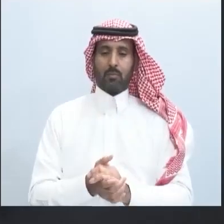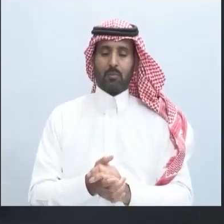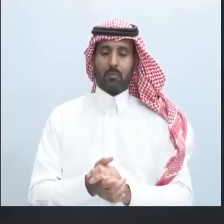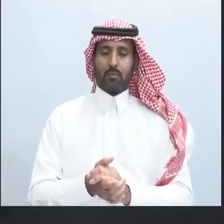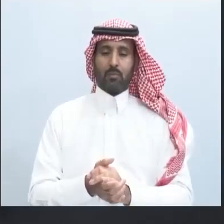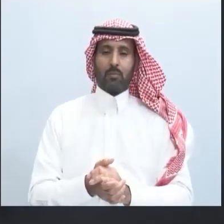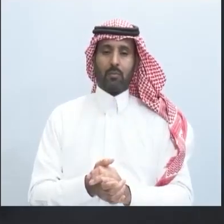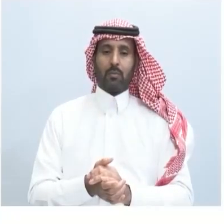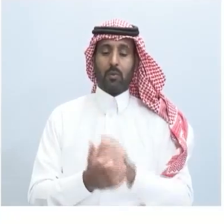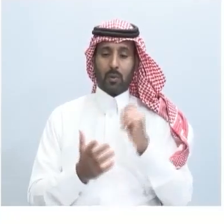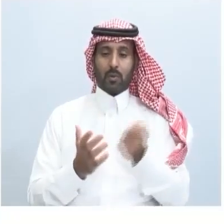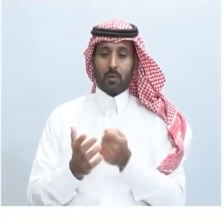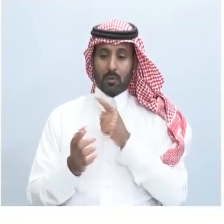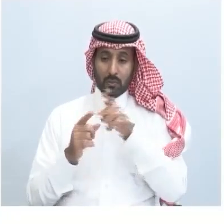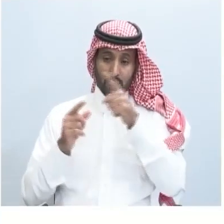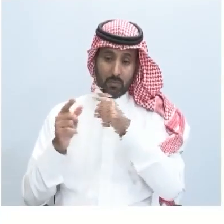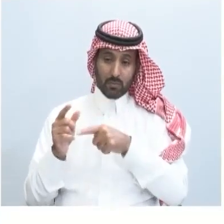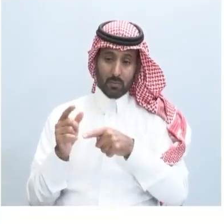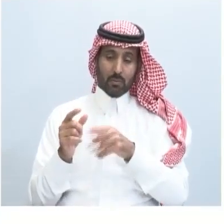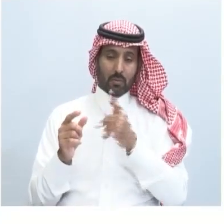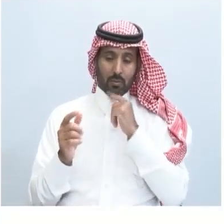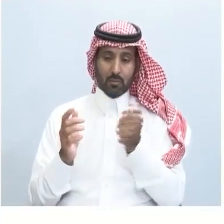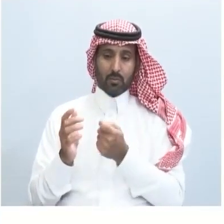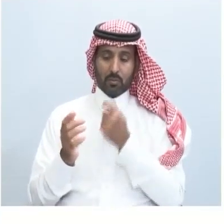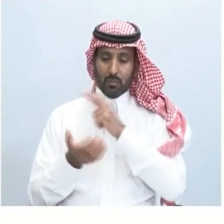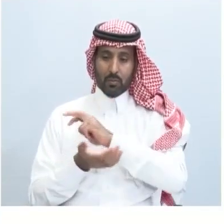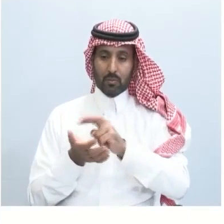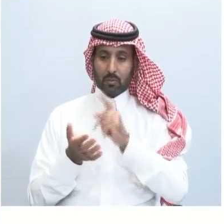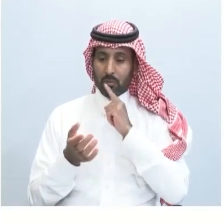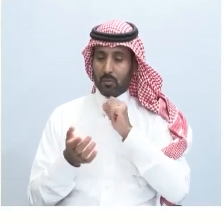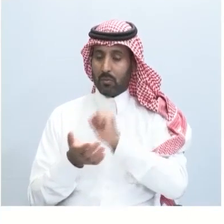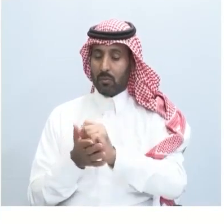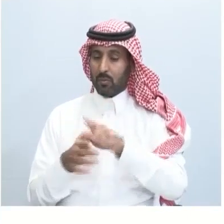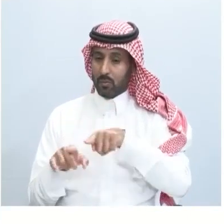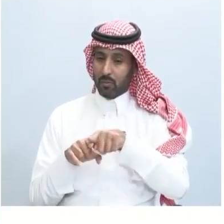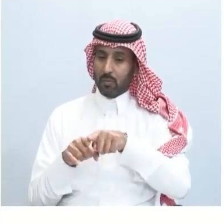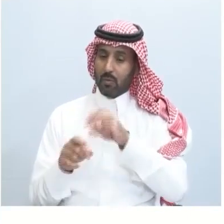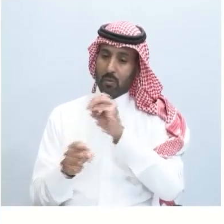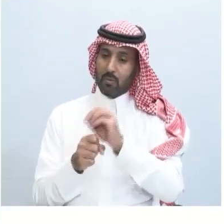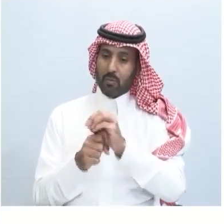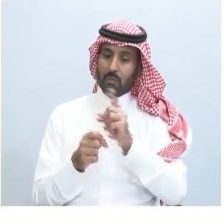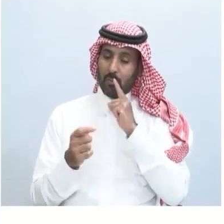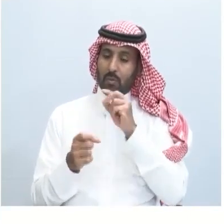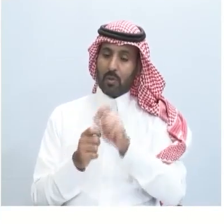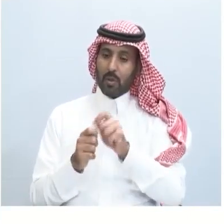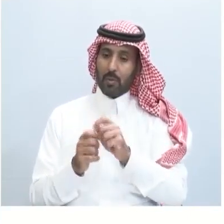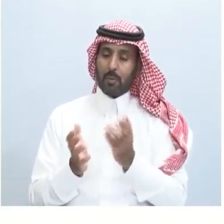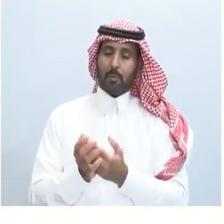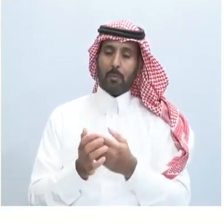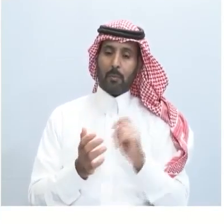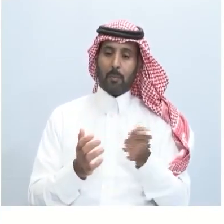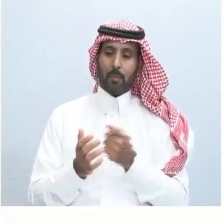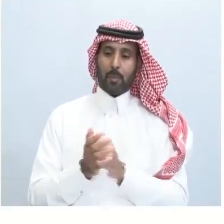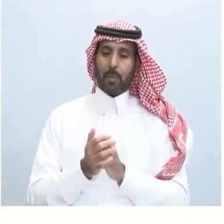chose. Writing corner here. When you write an email to a friend giving news and instructions, so the